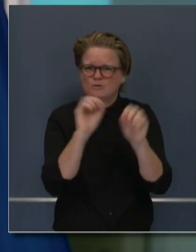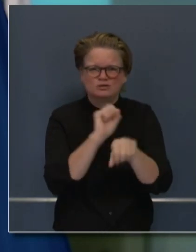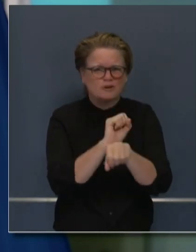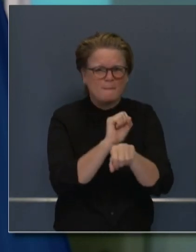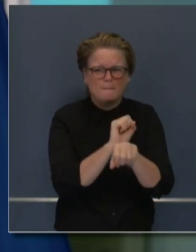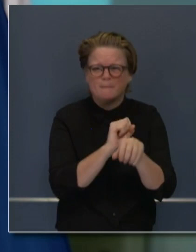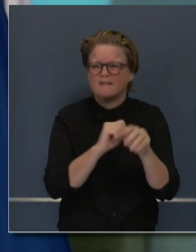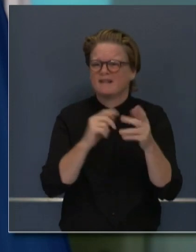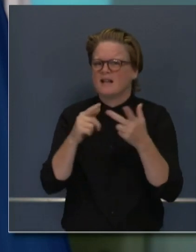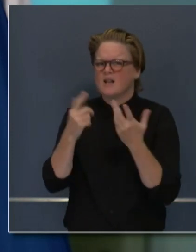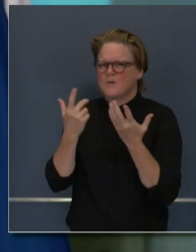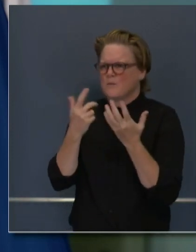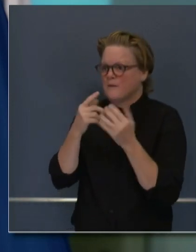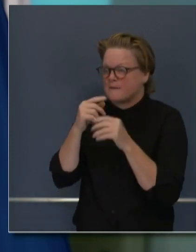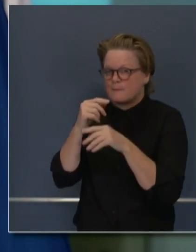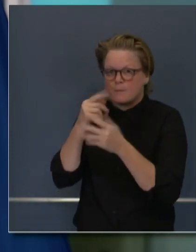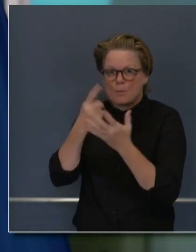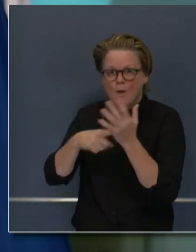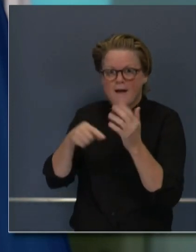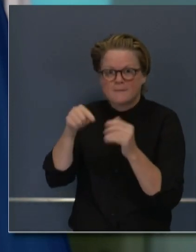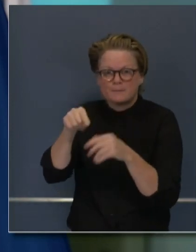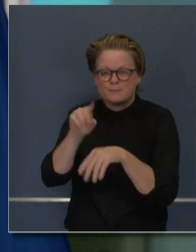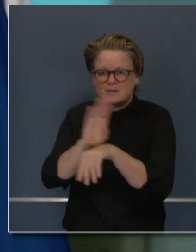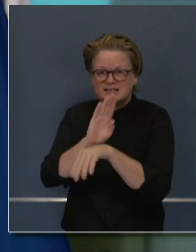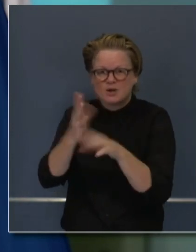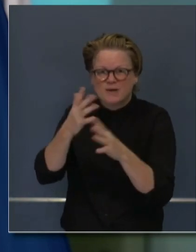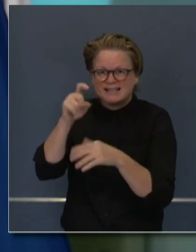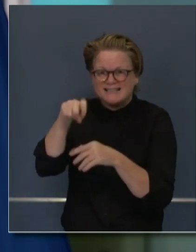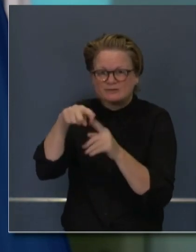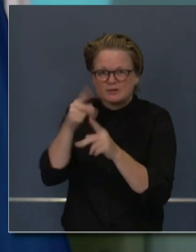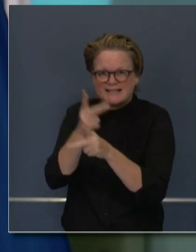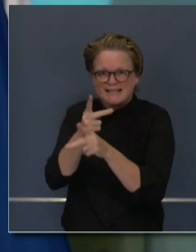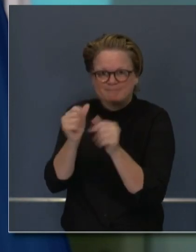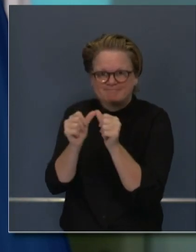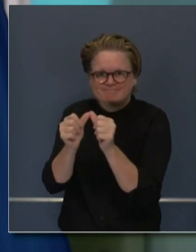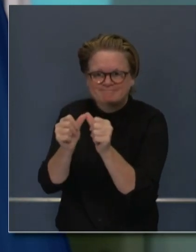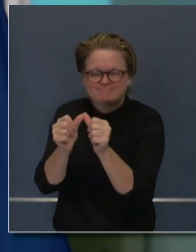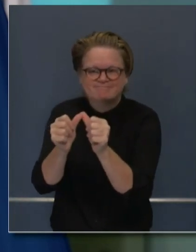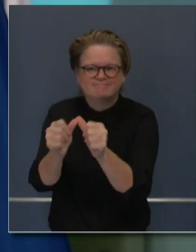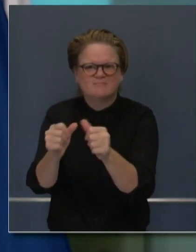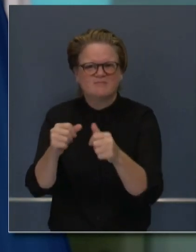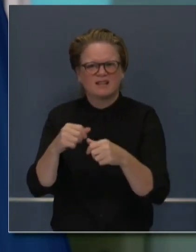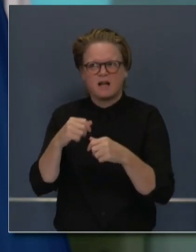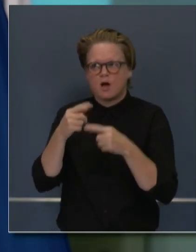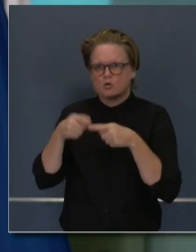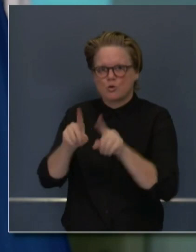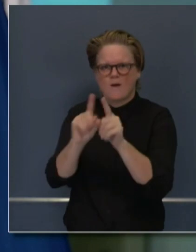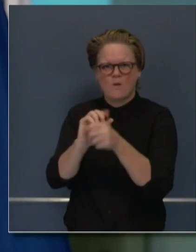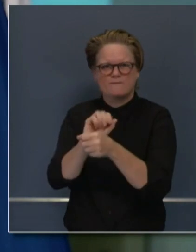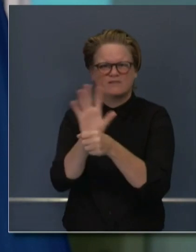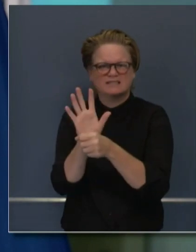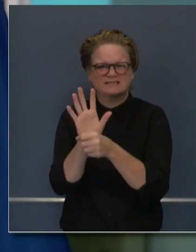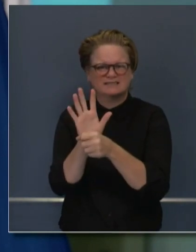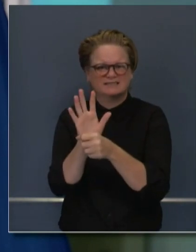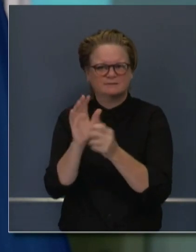the resources, to get through this very difficult period until we see mass distribution of